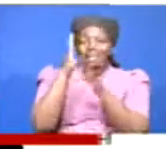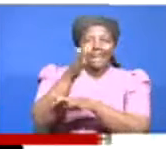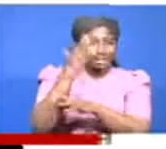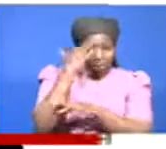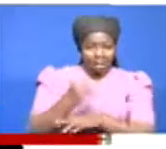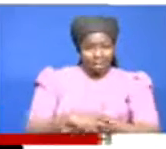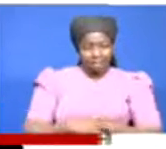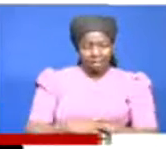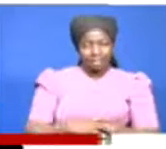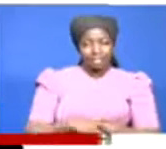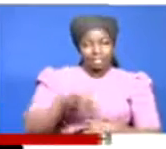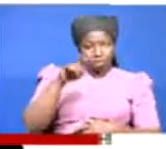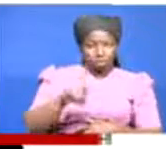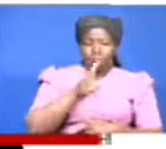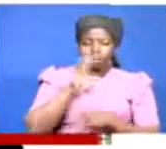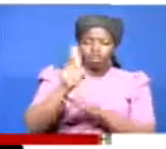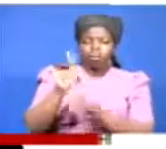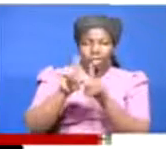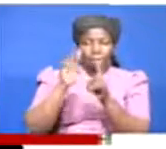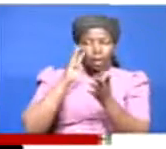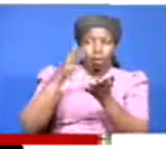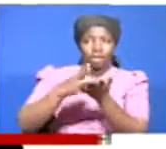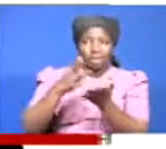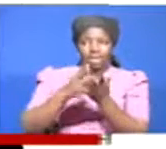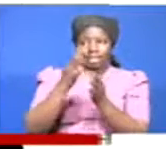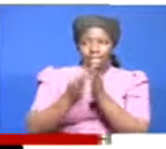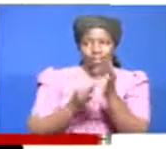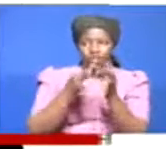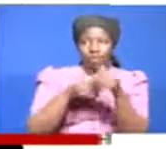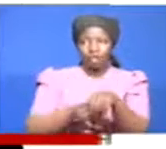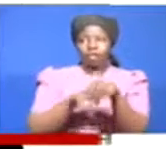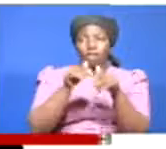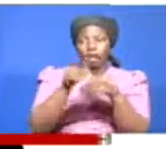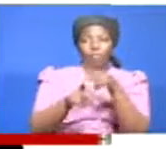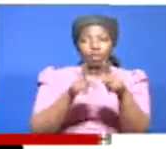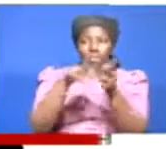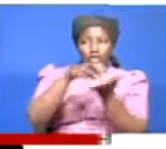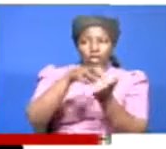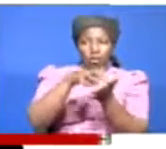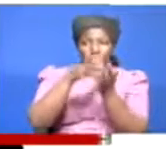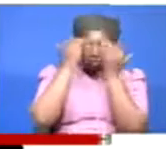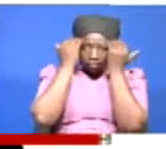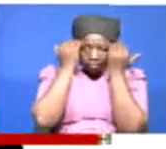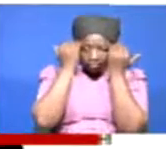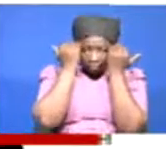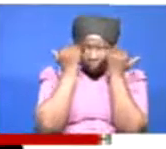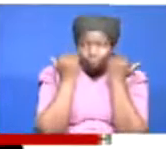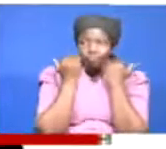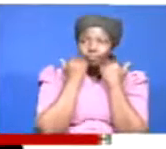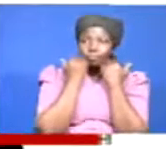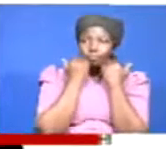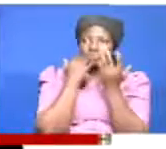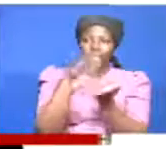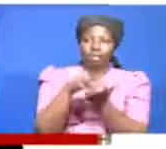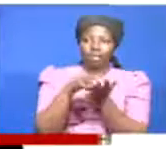be used as a witness. Mm-hmm. So eventually, if you go through the process of the court, that case is going to collapse. Mm-hmm. And then they're still going to blame the judiciary. You